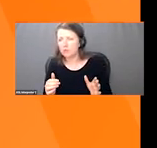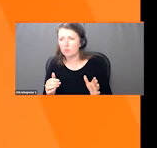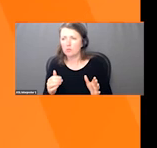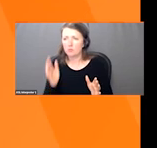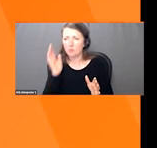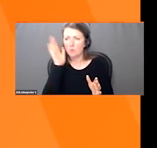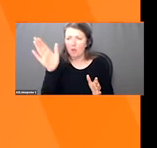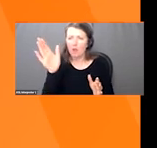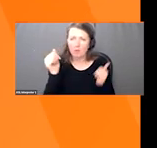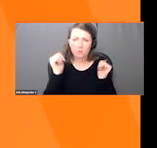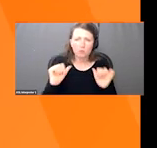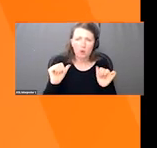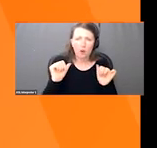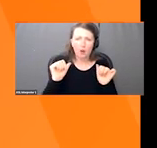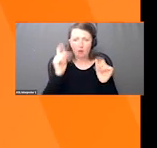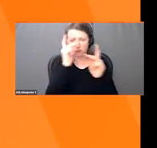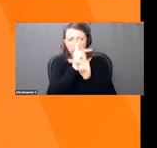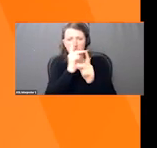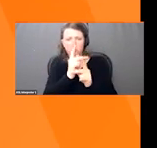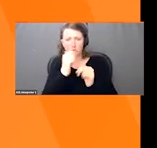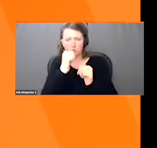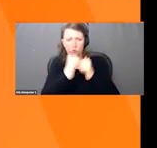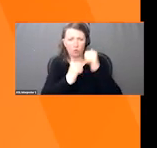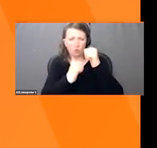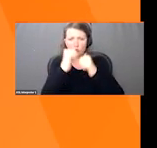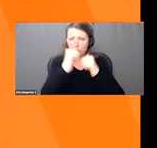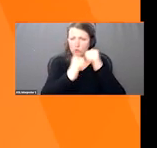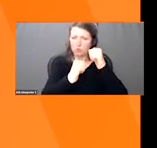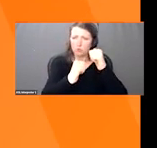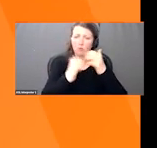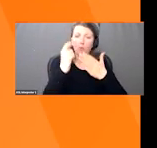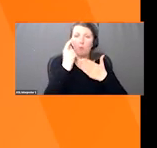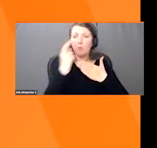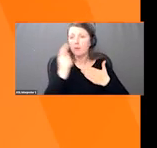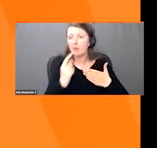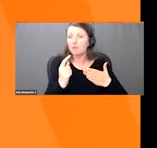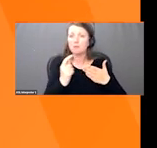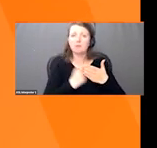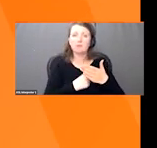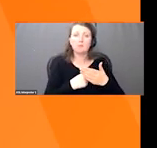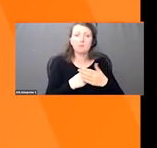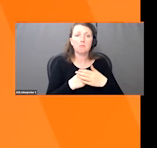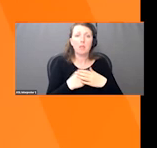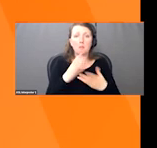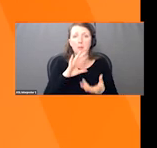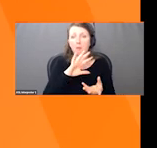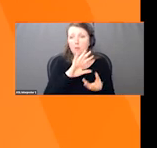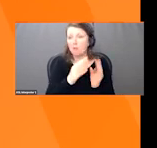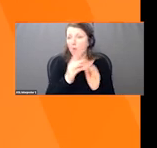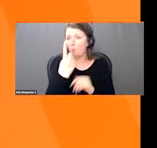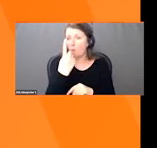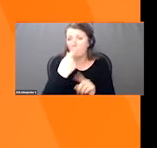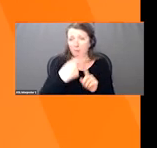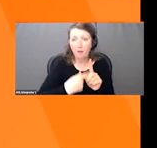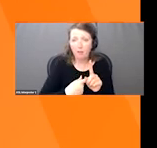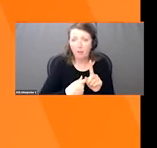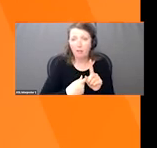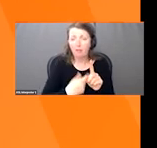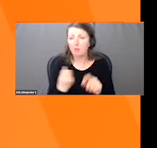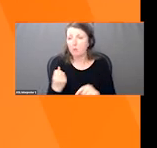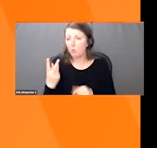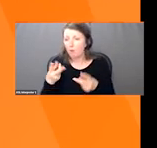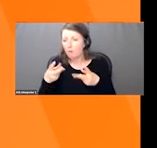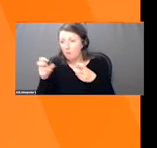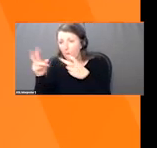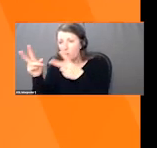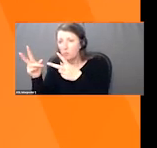structure look like as a service provider, and that's very, very common in the space. So it might be 12 posts per month broken down into weeks or something